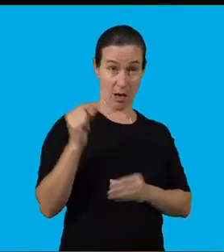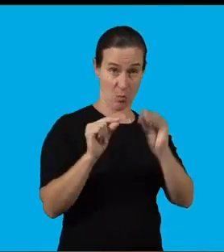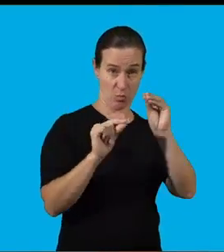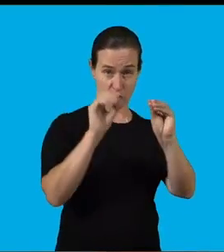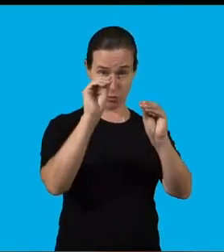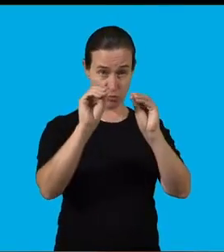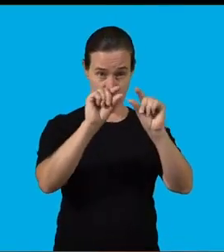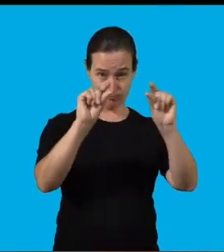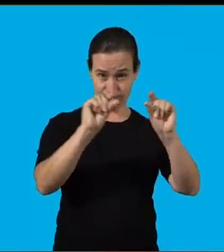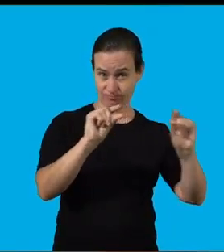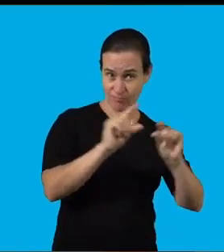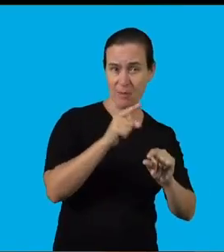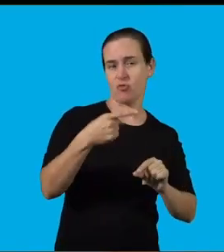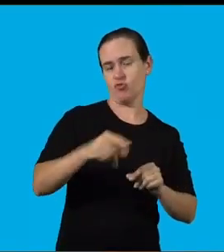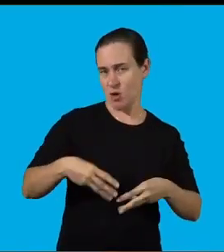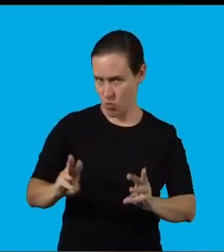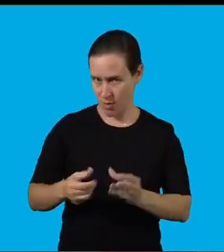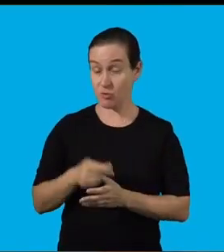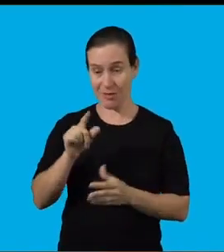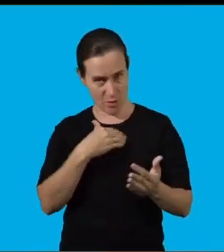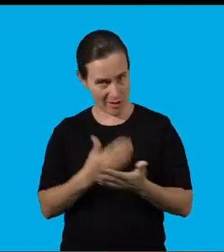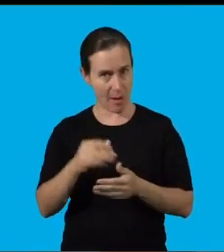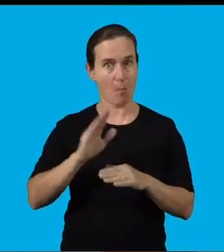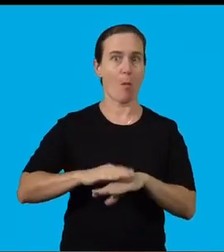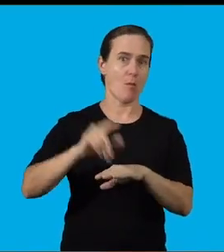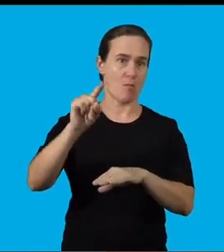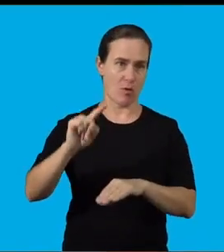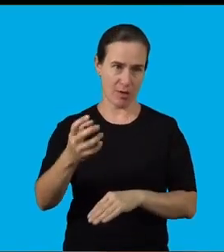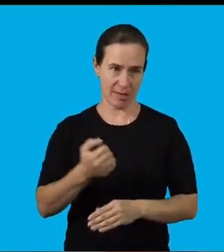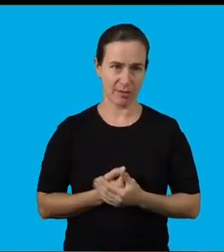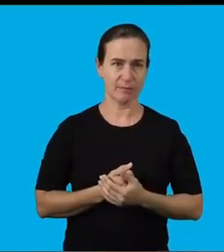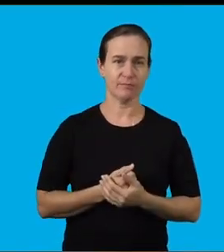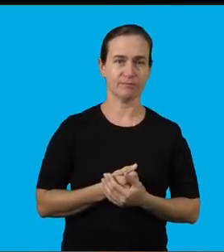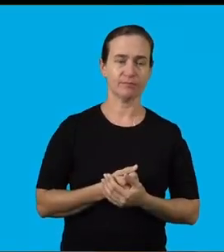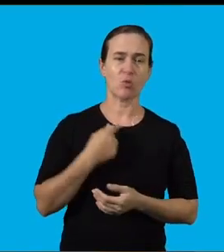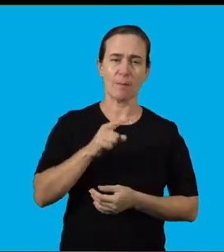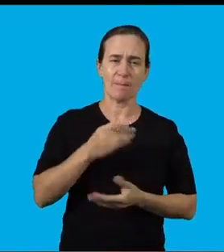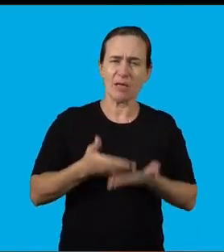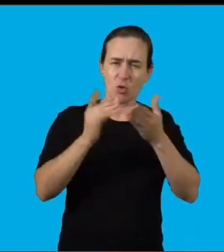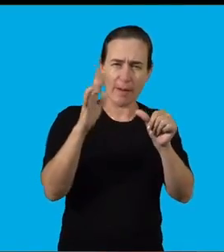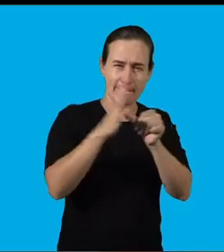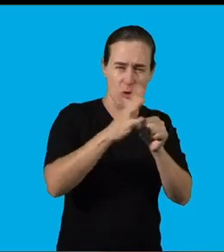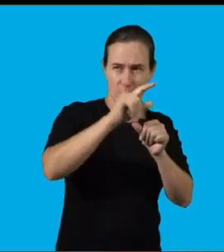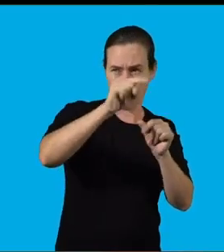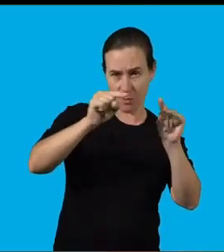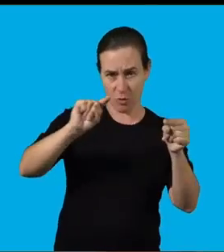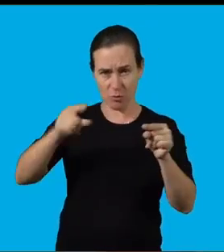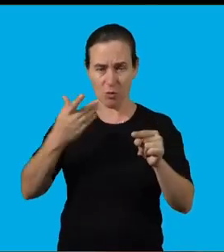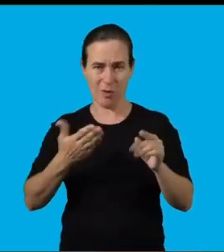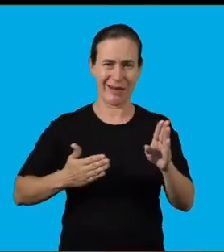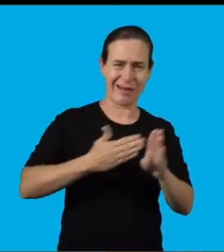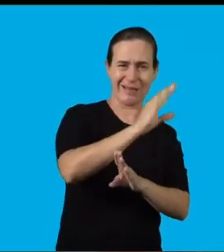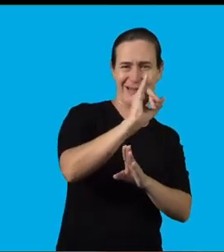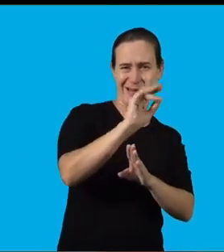graphs correctly because that's where we get our marks in the exam. We need to show all of our key points and our intercepts, which we will